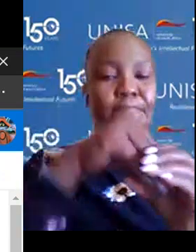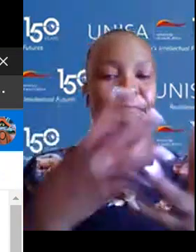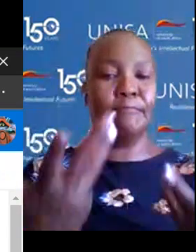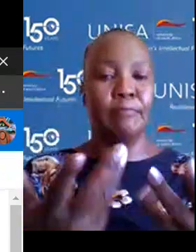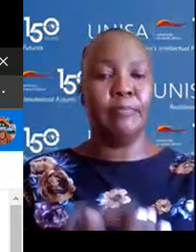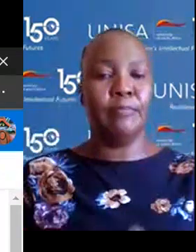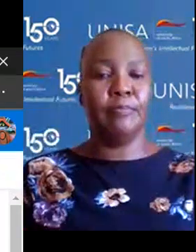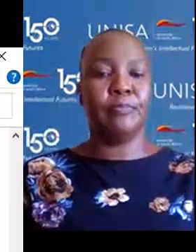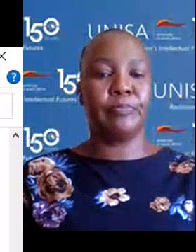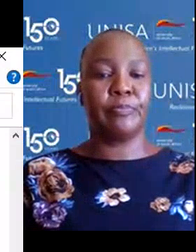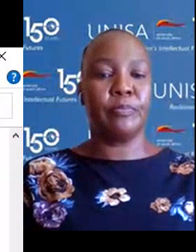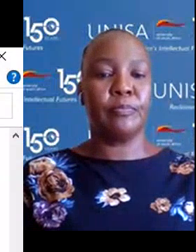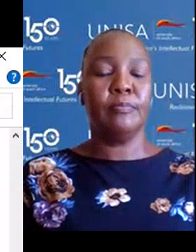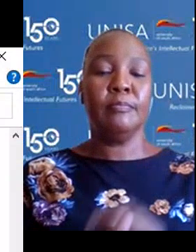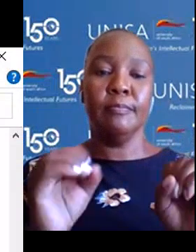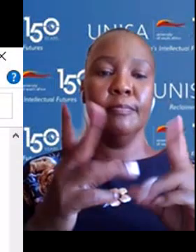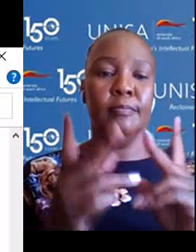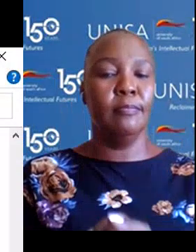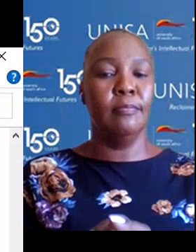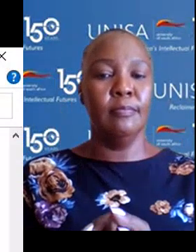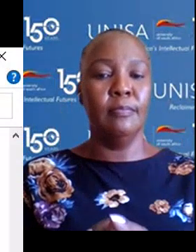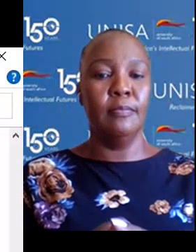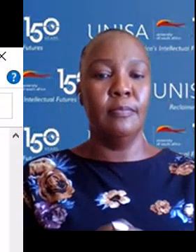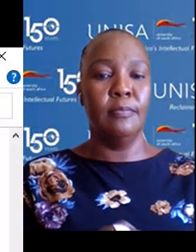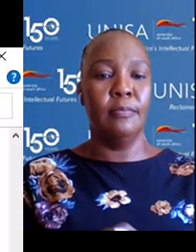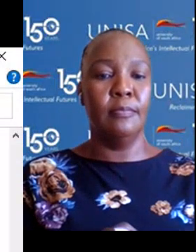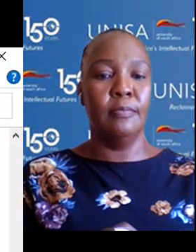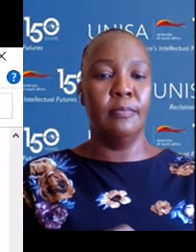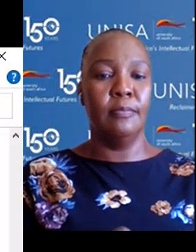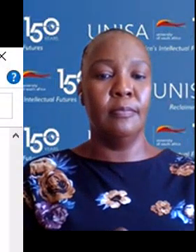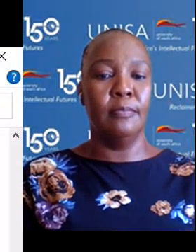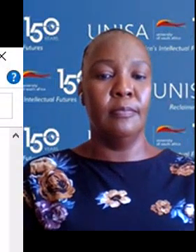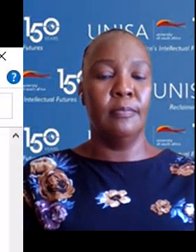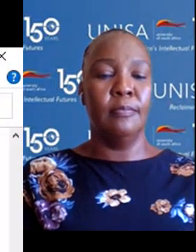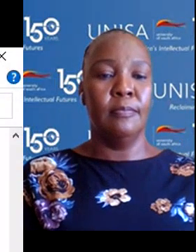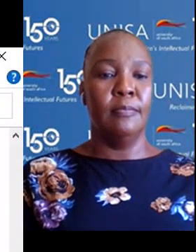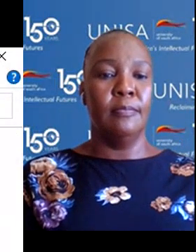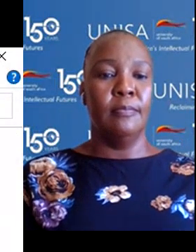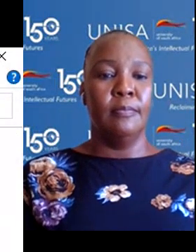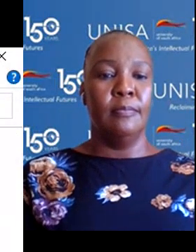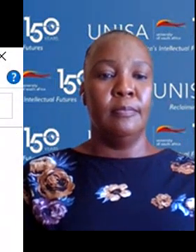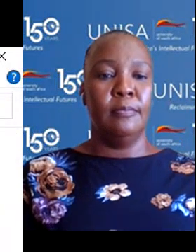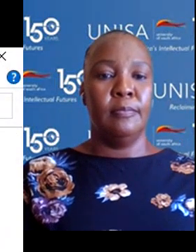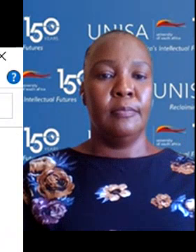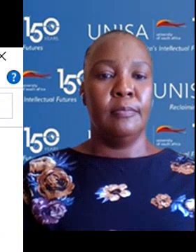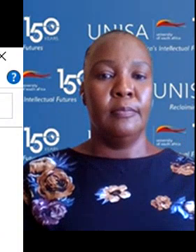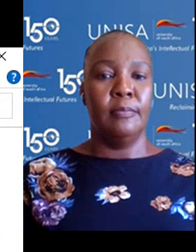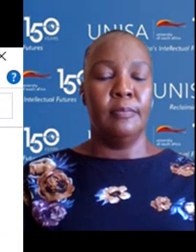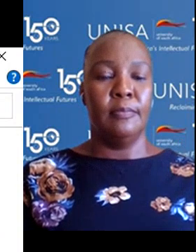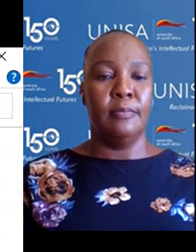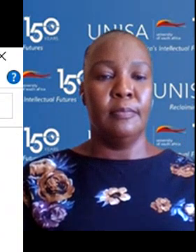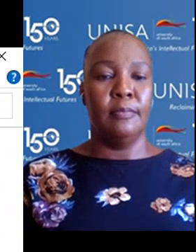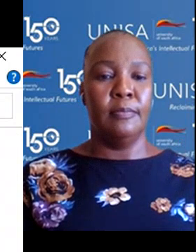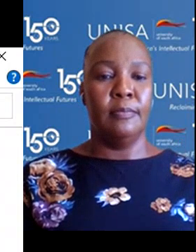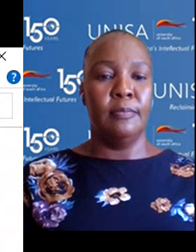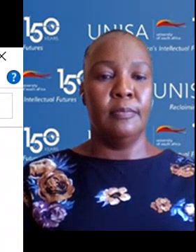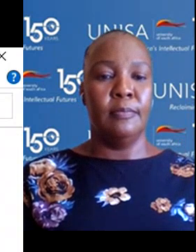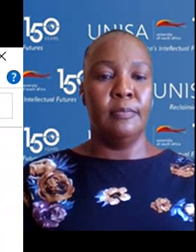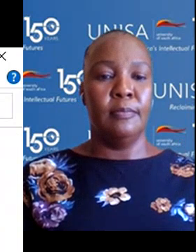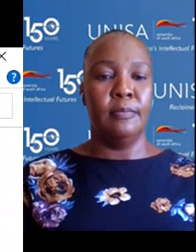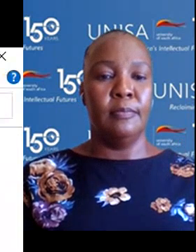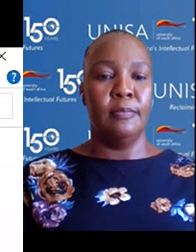Okay, just to show you, if you go to, let me just go to my desktop maybe.